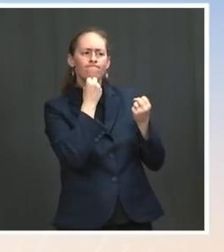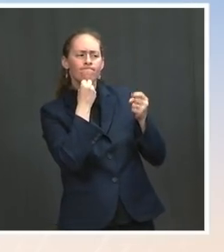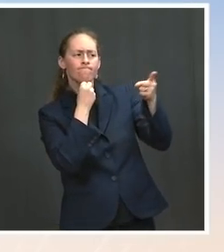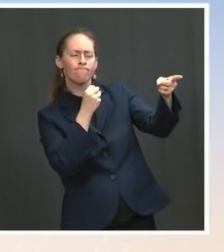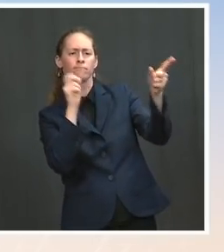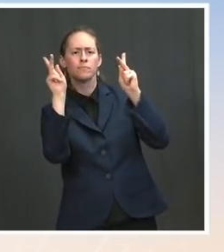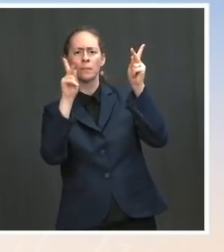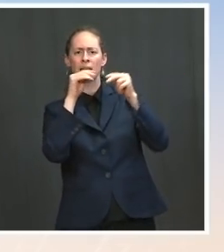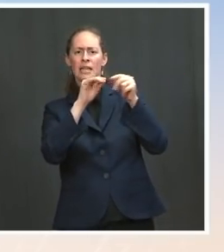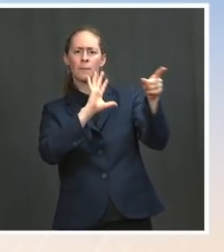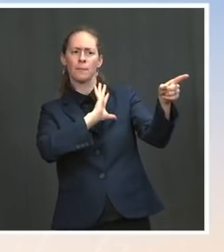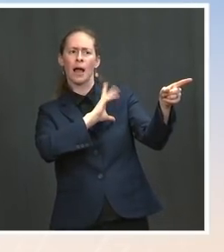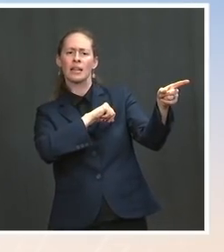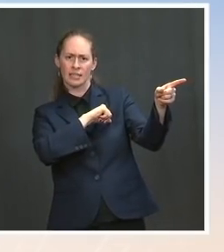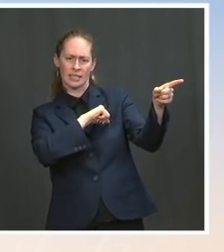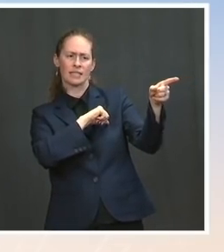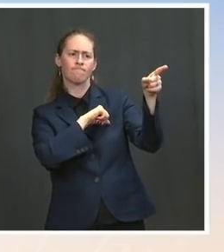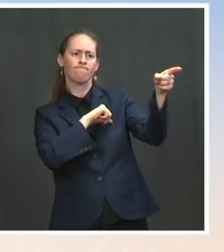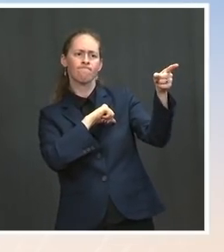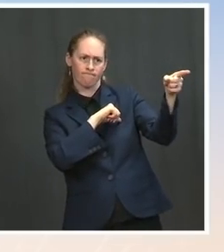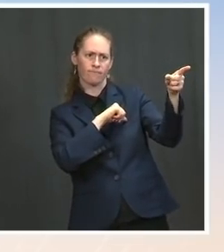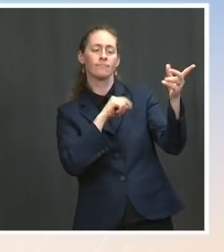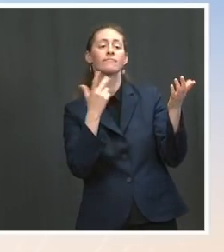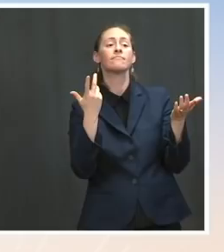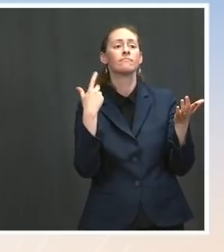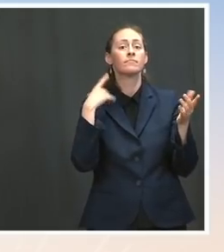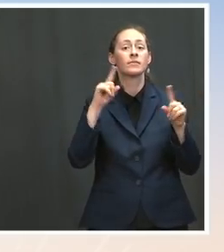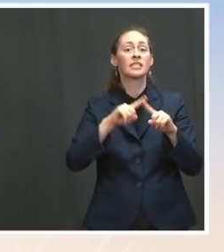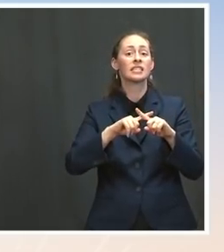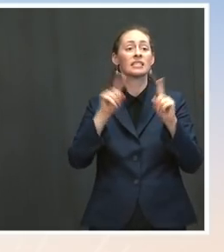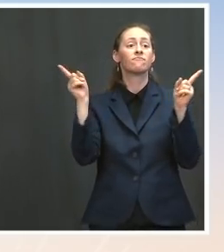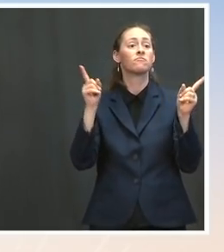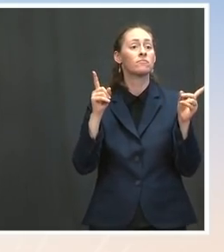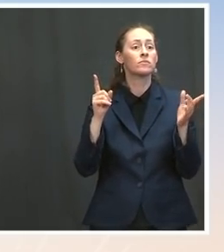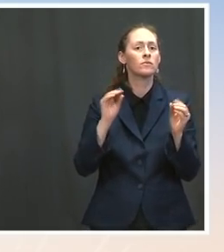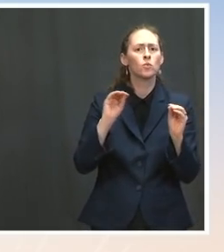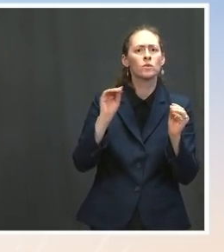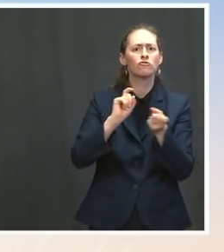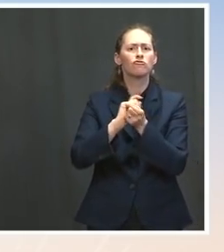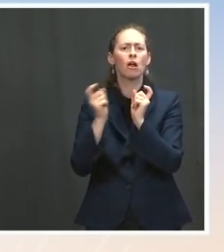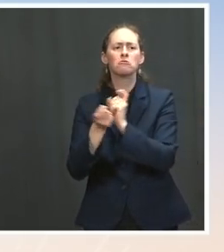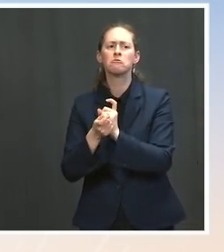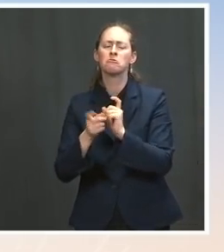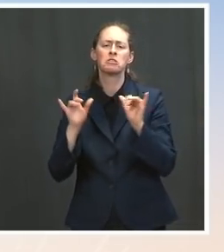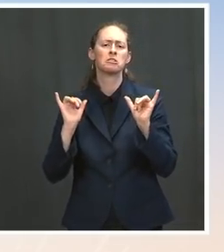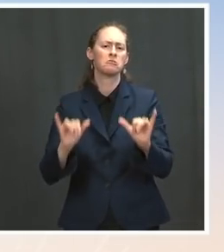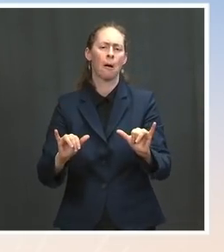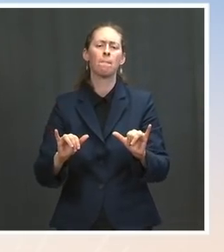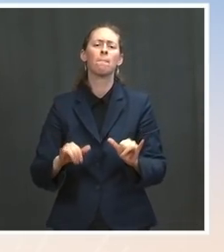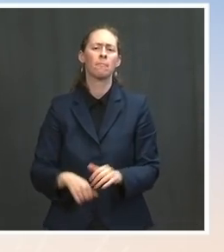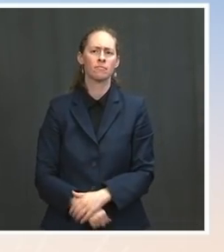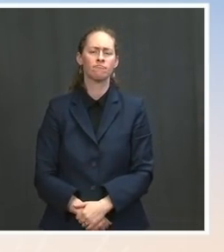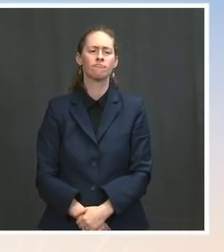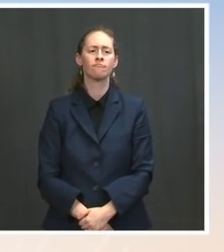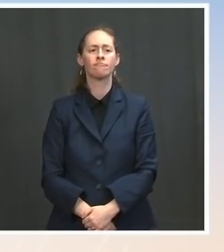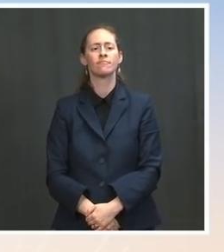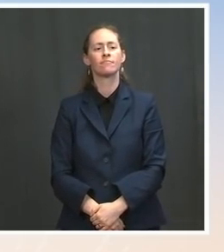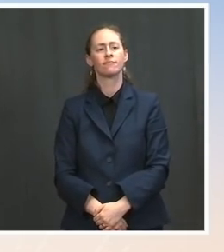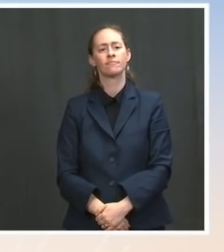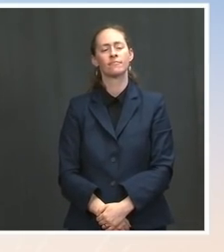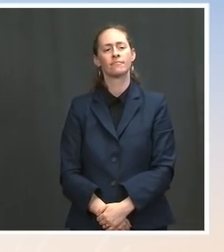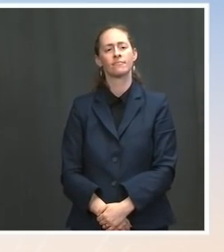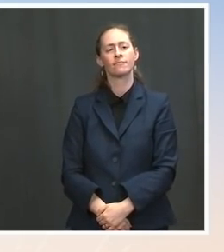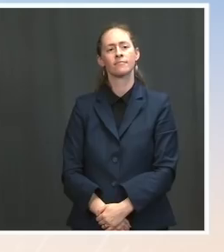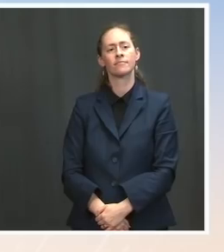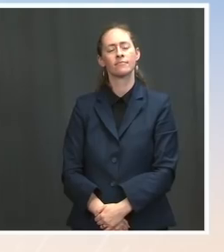will continue. I don't have any assessment of any new request. Go ahead. Thank you, Jen. On the vaccination efforts, as of May 7th, only less than 7% of the